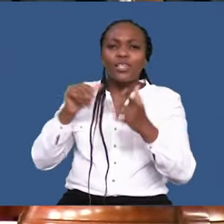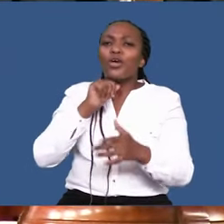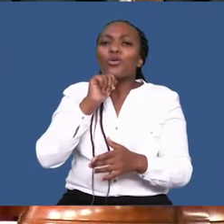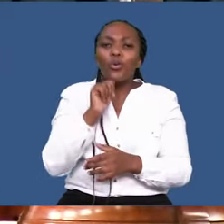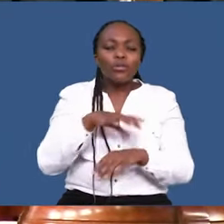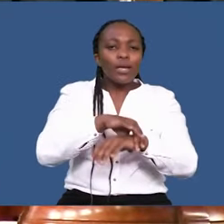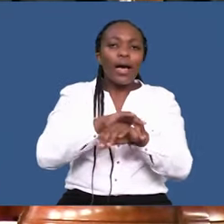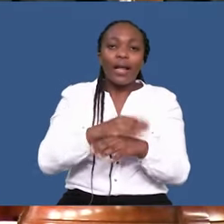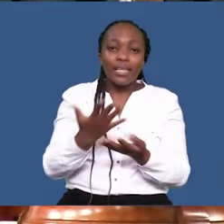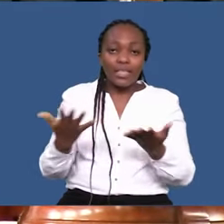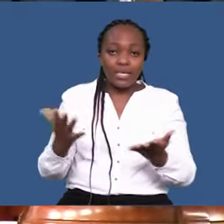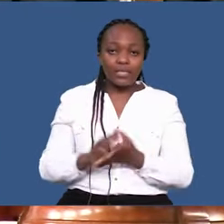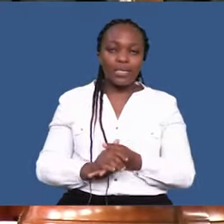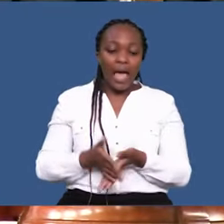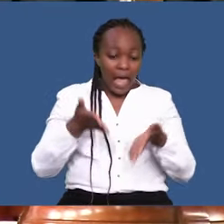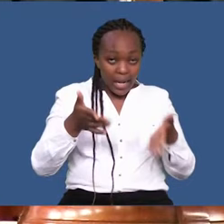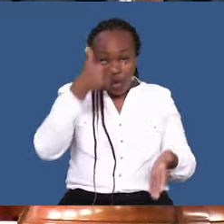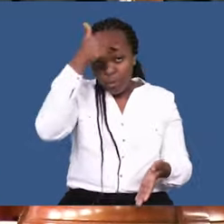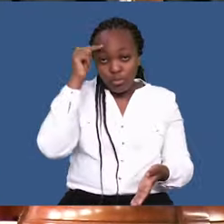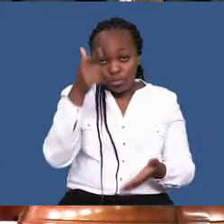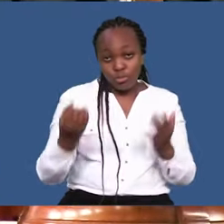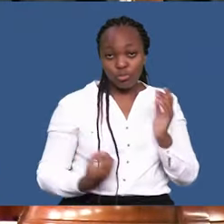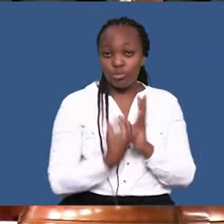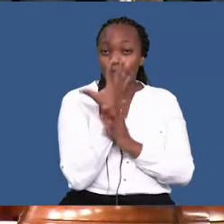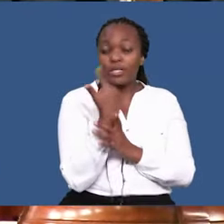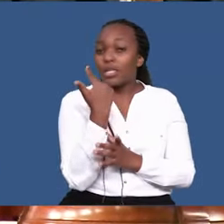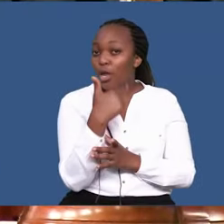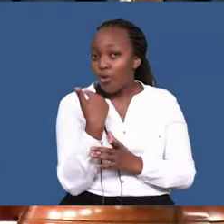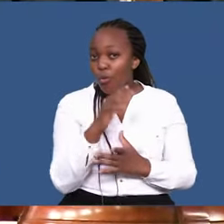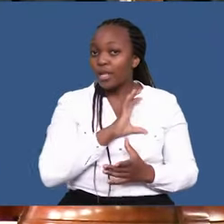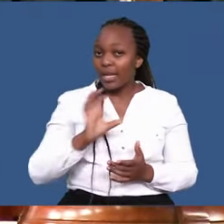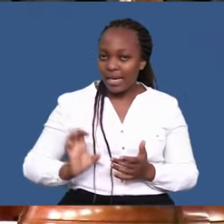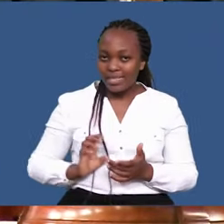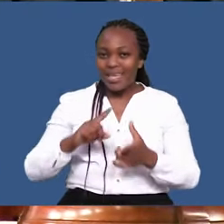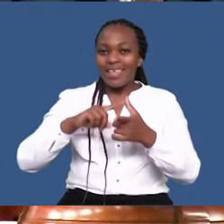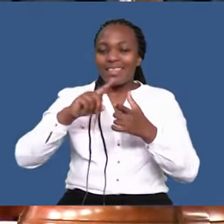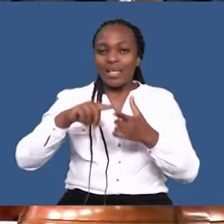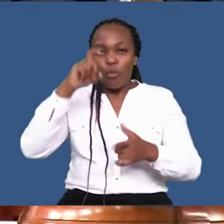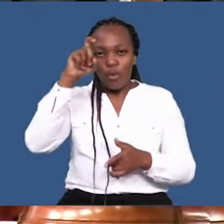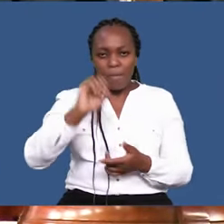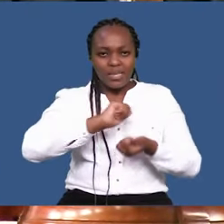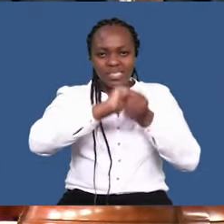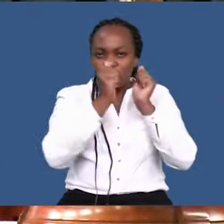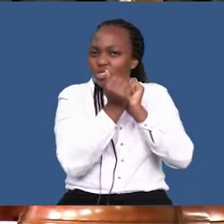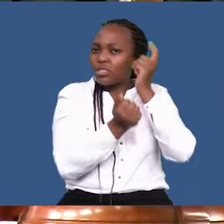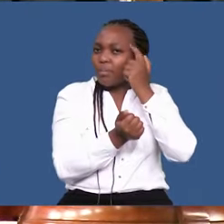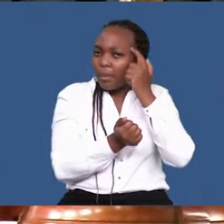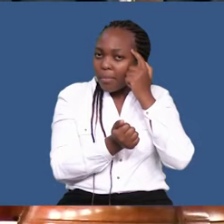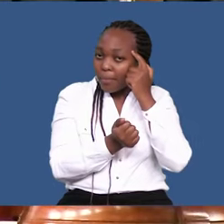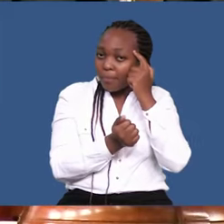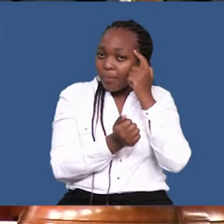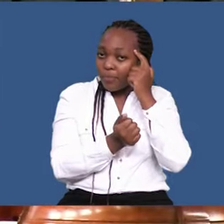Now that we have been raised with Christ, we need to change or reset our hearts and our minds on the